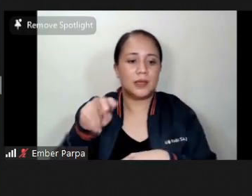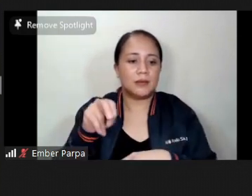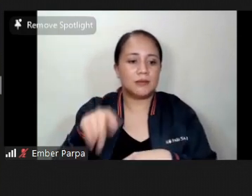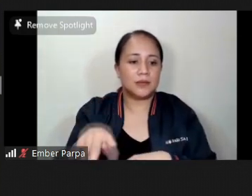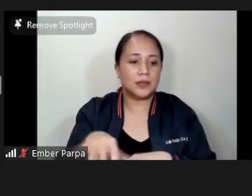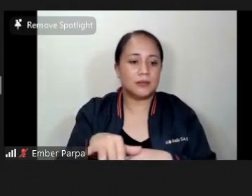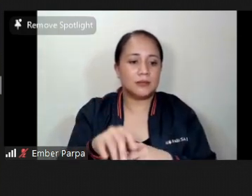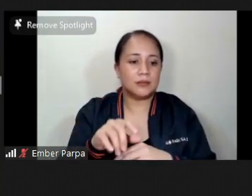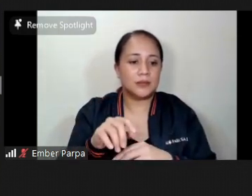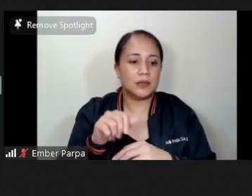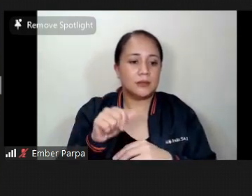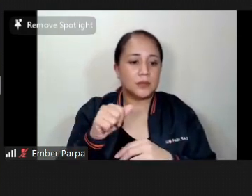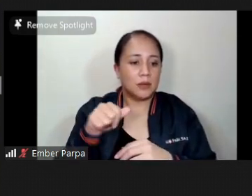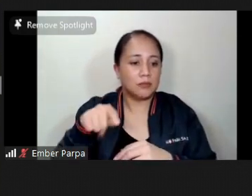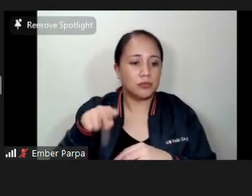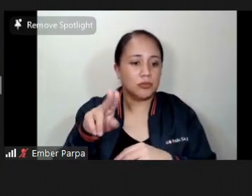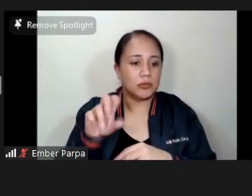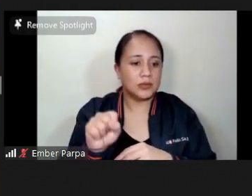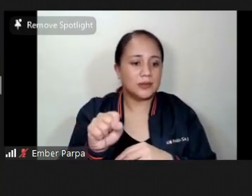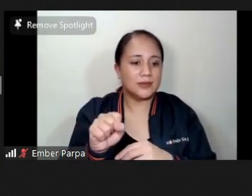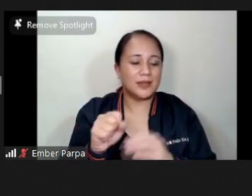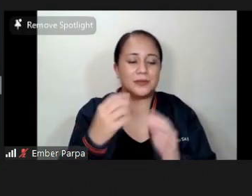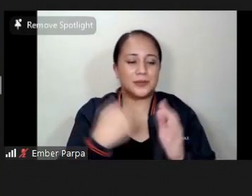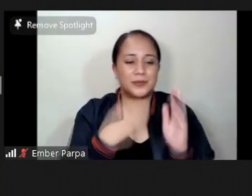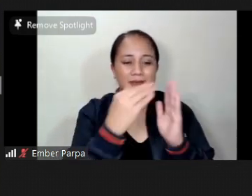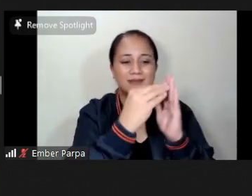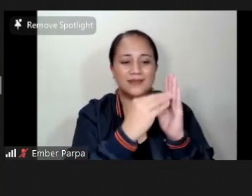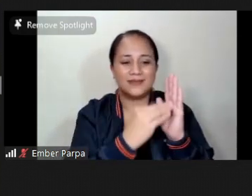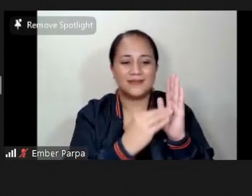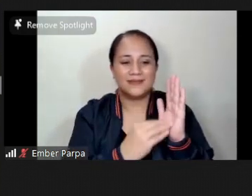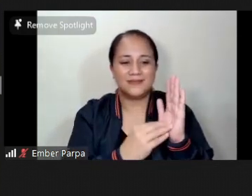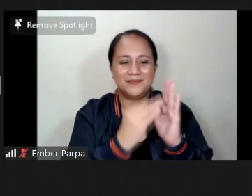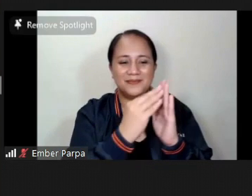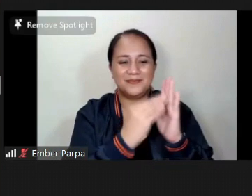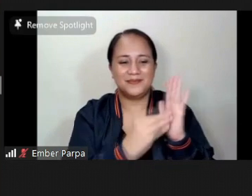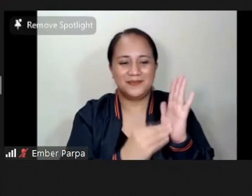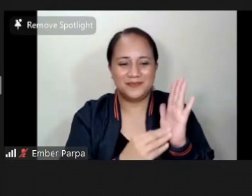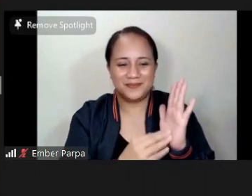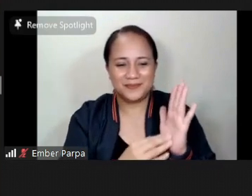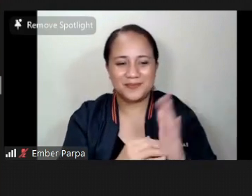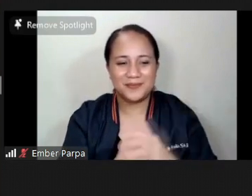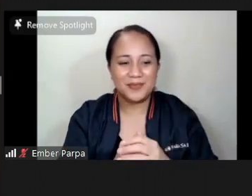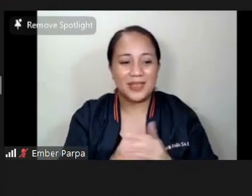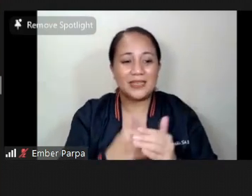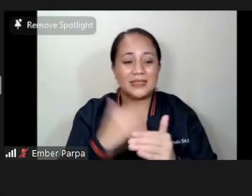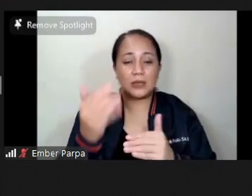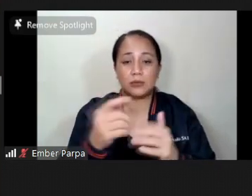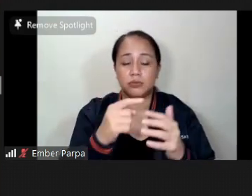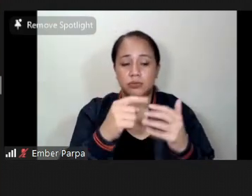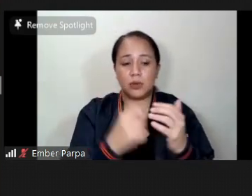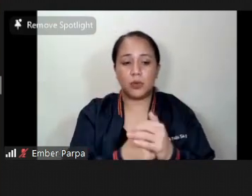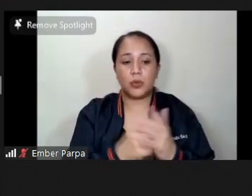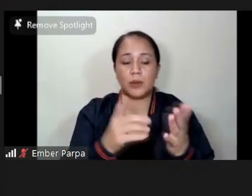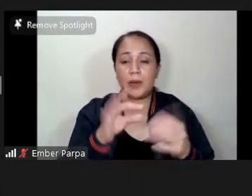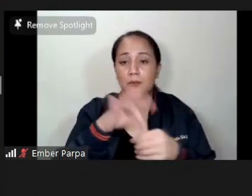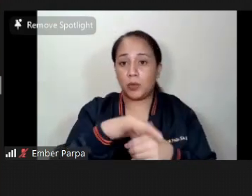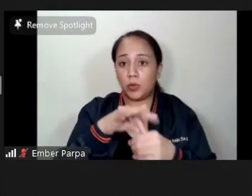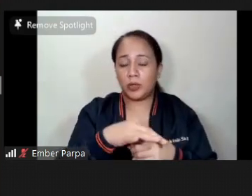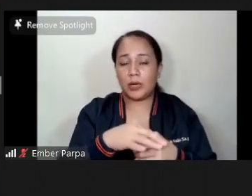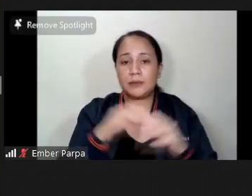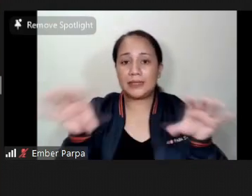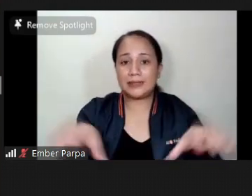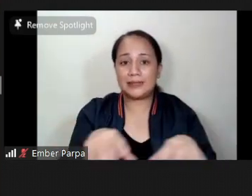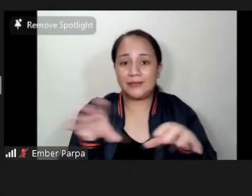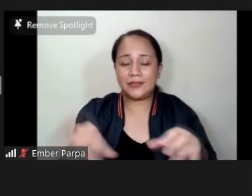Council, Philippine Island Kids International Foundation Incorporation. So ito po ang mga programs and